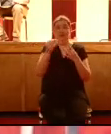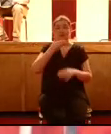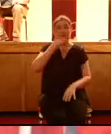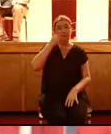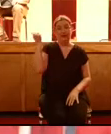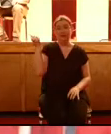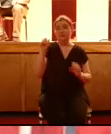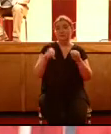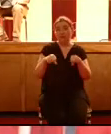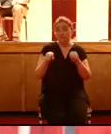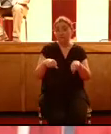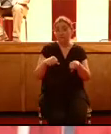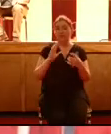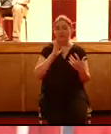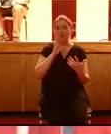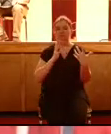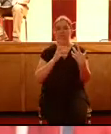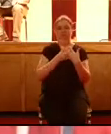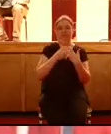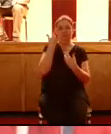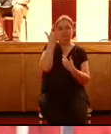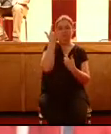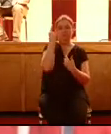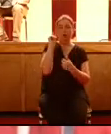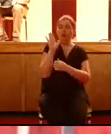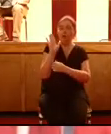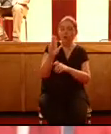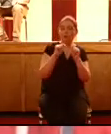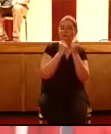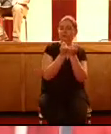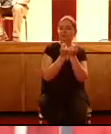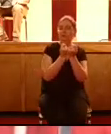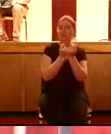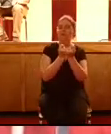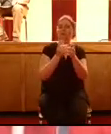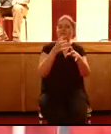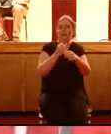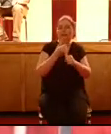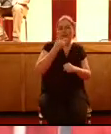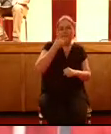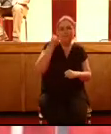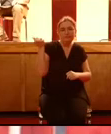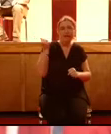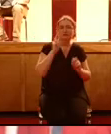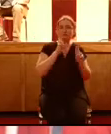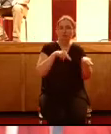mesh with your team so that you can get the results we need for our students, because that's what it's all about.